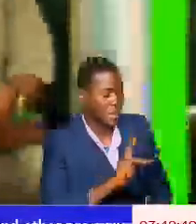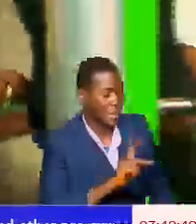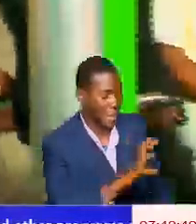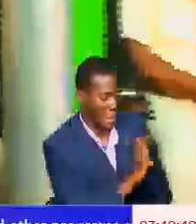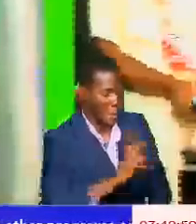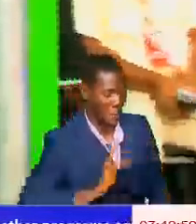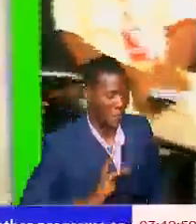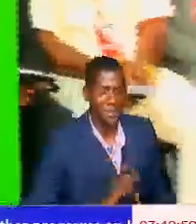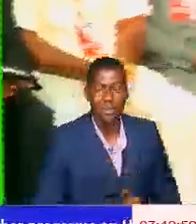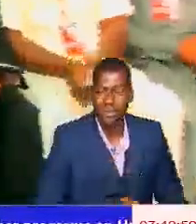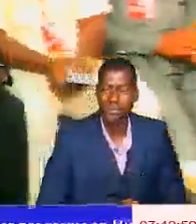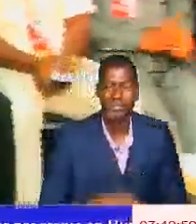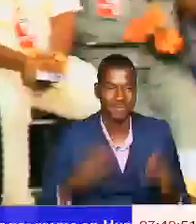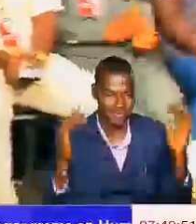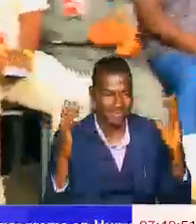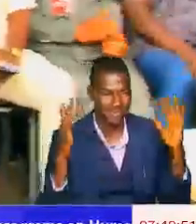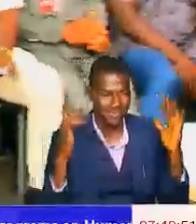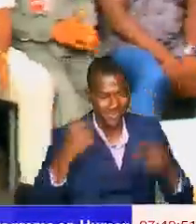don't finish with that.